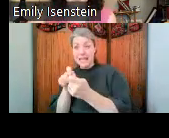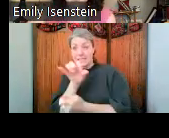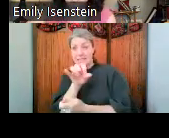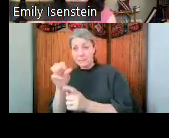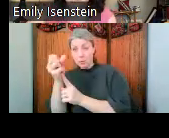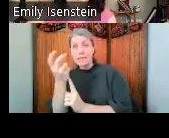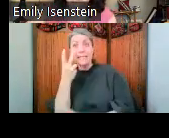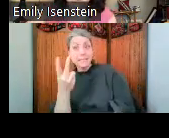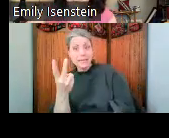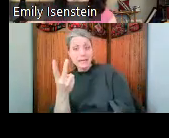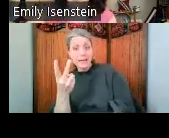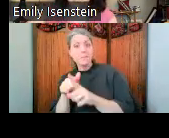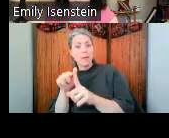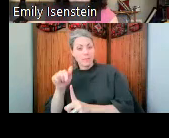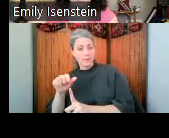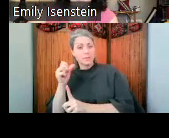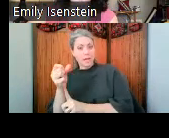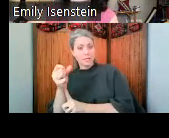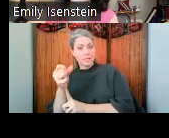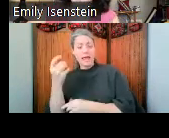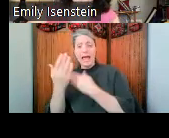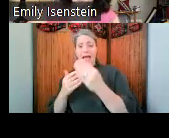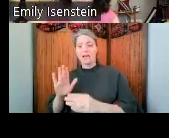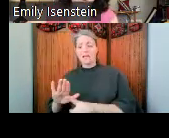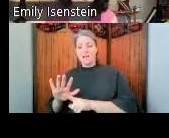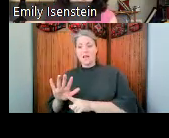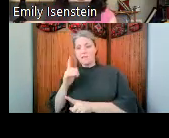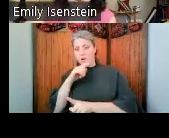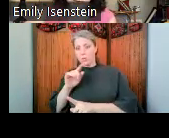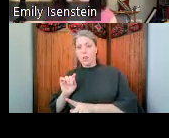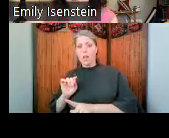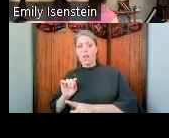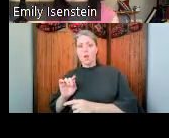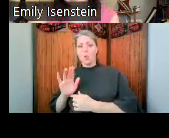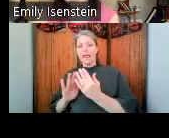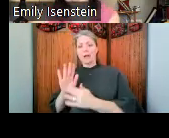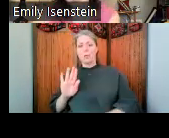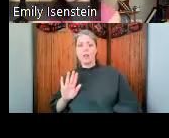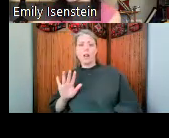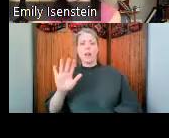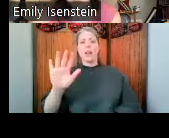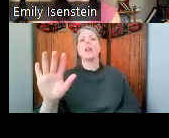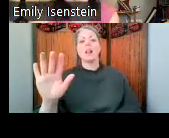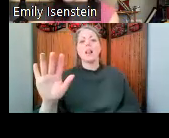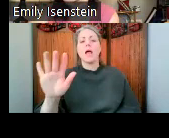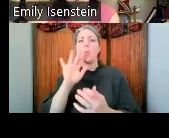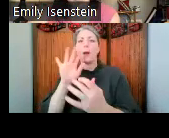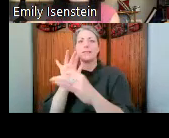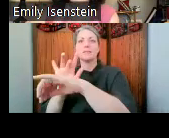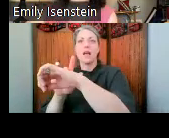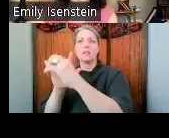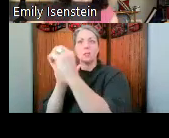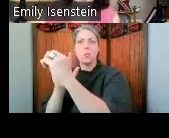case, the virtual rendering of a hand, they'll reach out to touch the shape, and when that finally makes contact with the